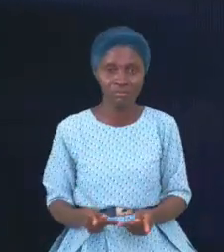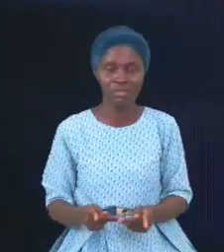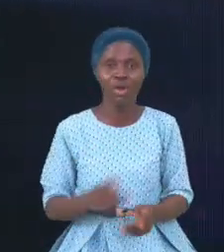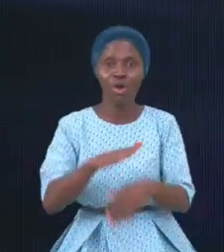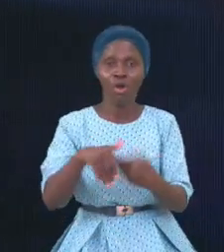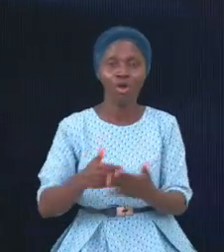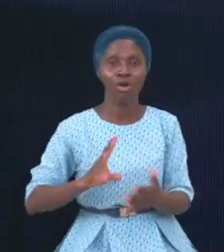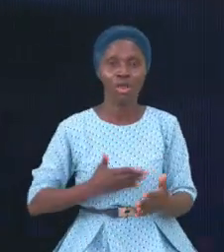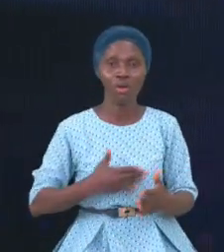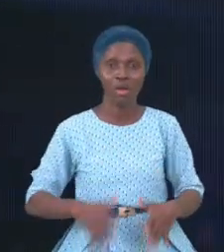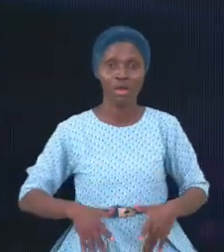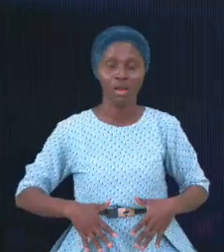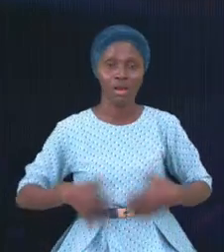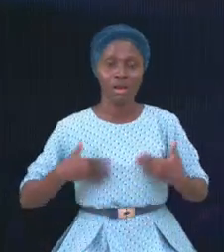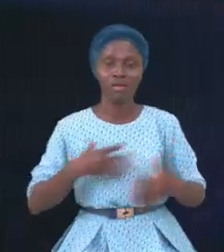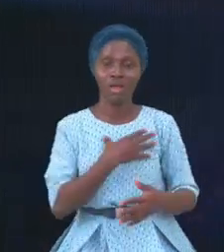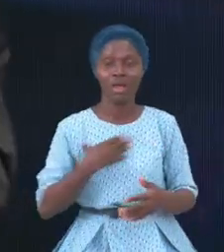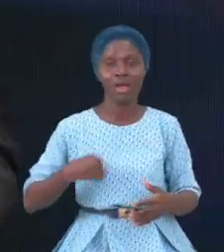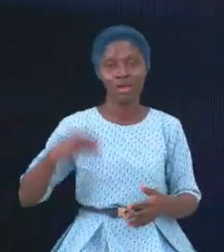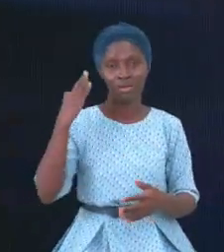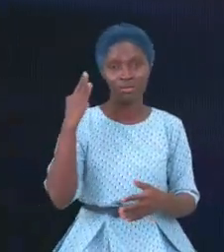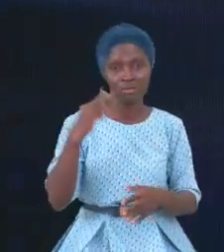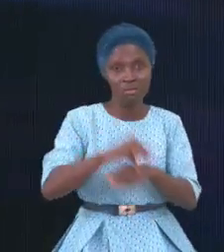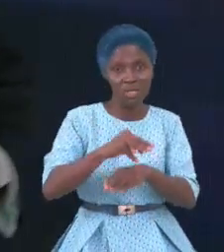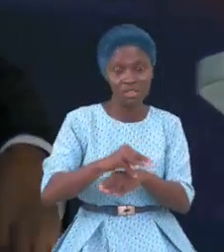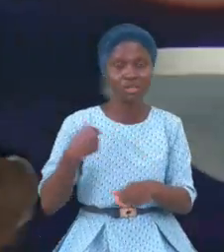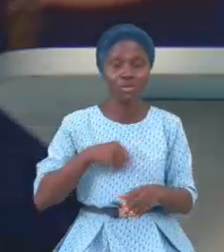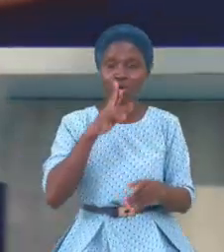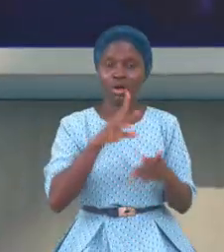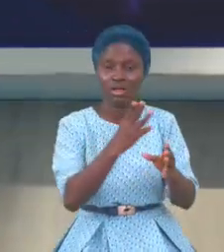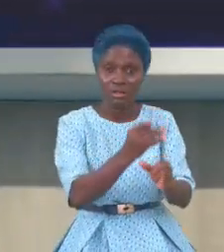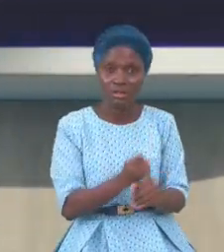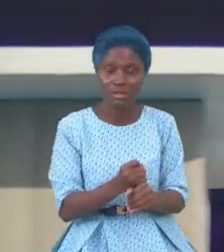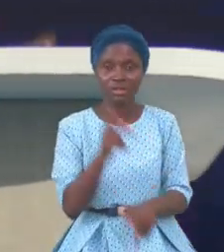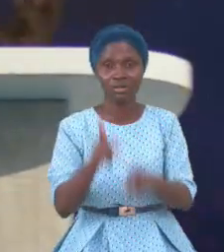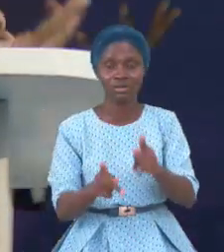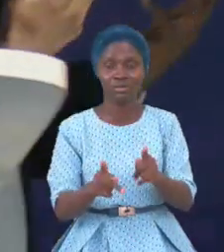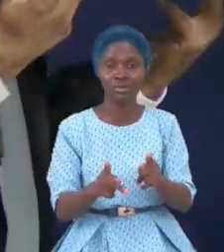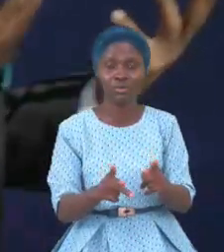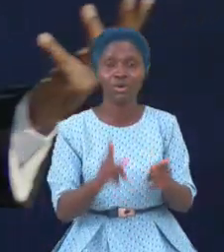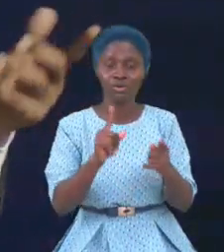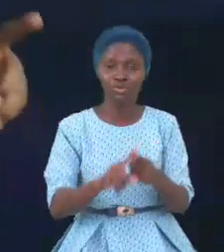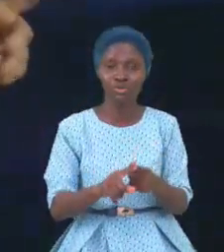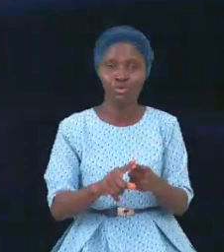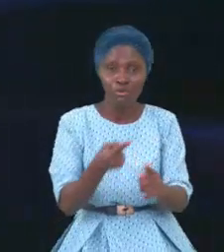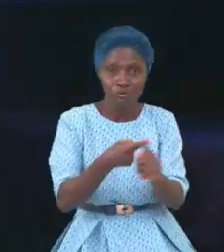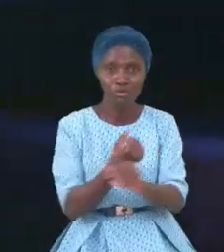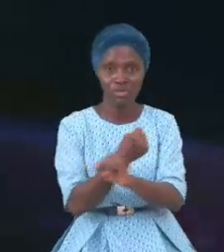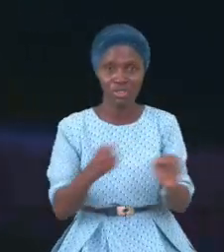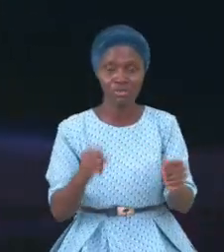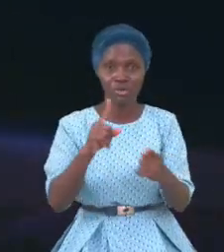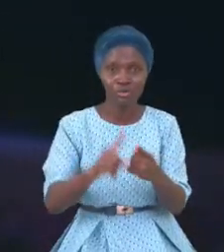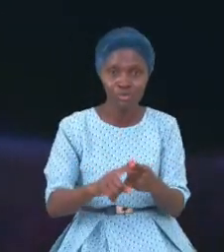been to where they ought to be, from salvation to sanctification. We're taking them from sanctification,